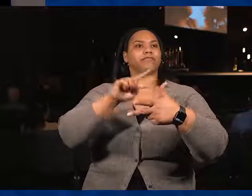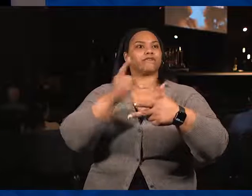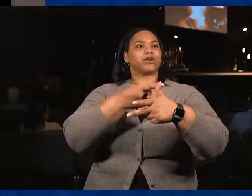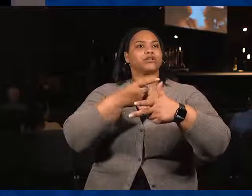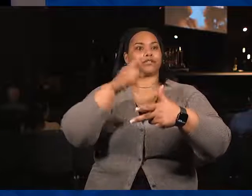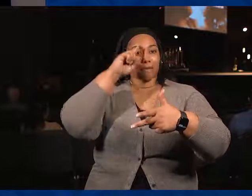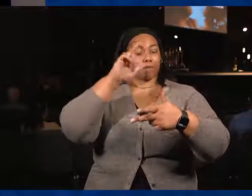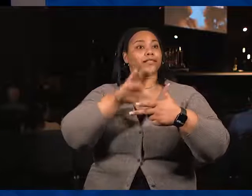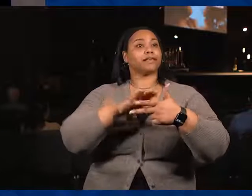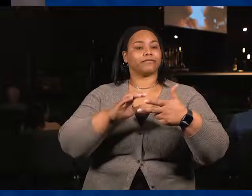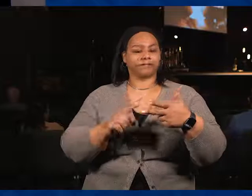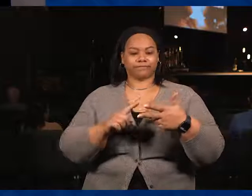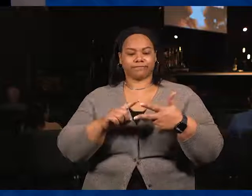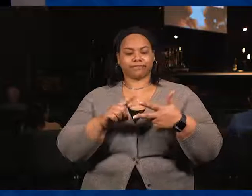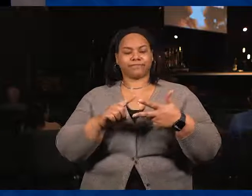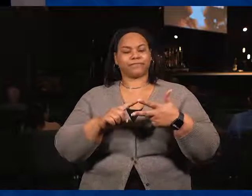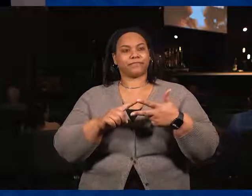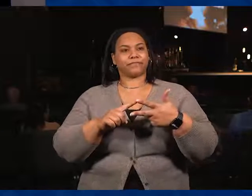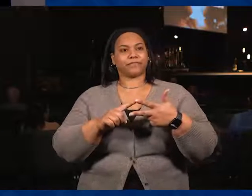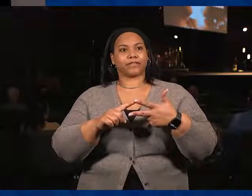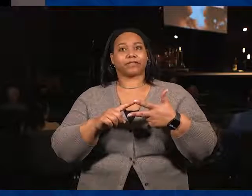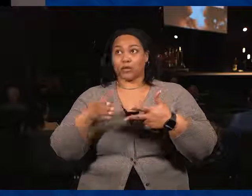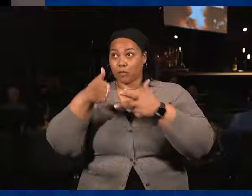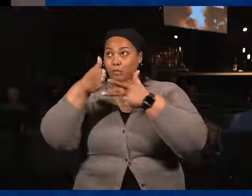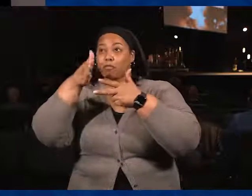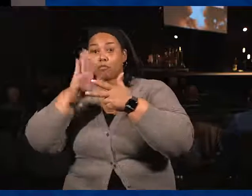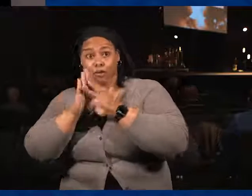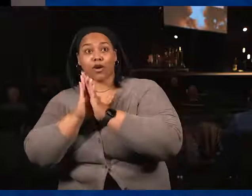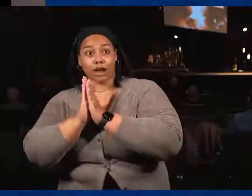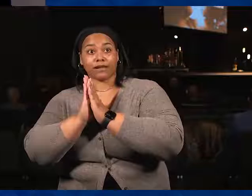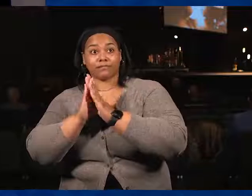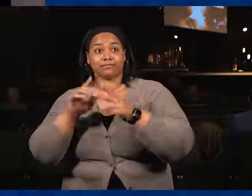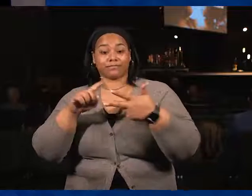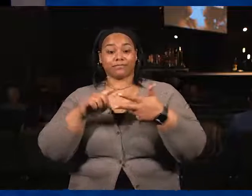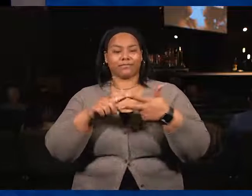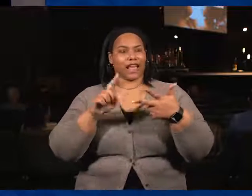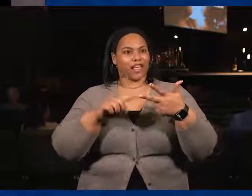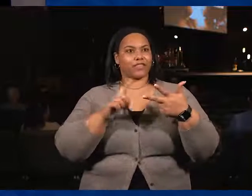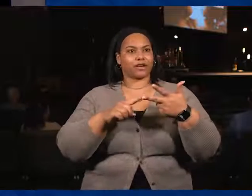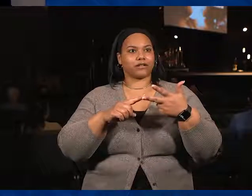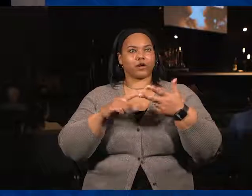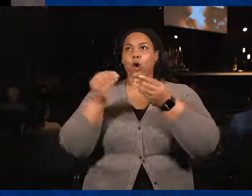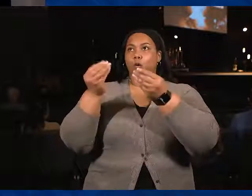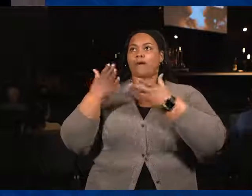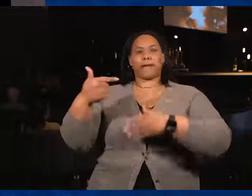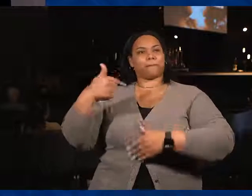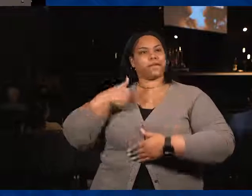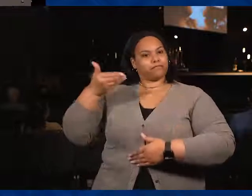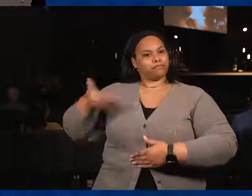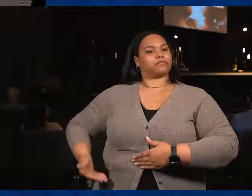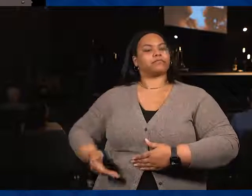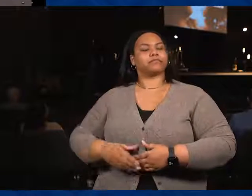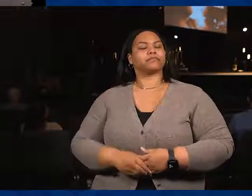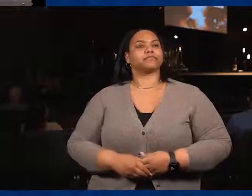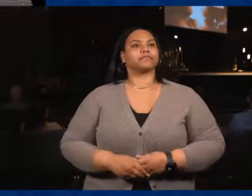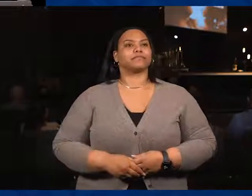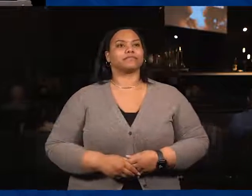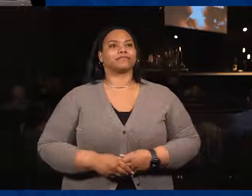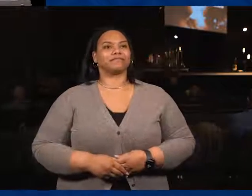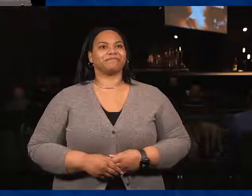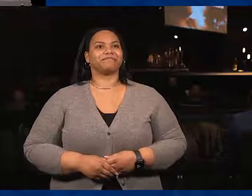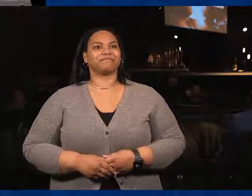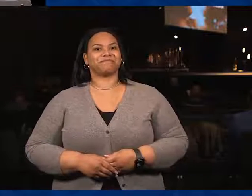God. Secondly, pray to God. And thirdly, obey me, Dr. Gore.